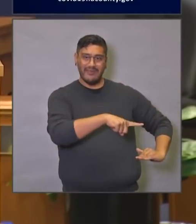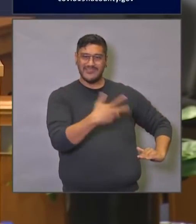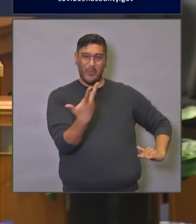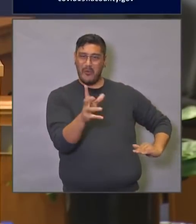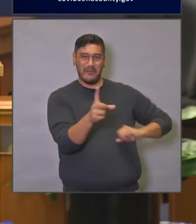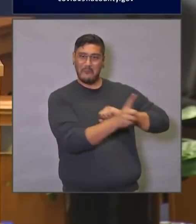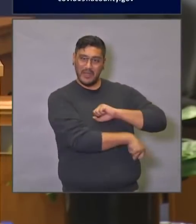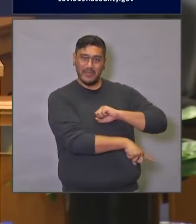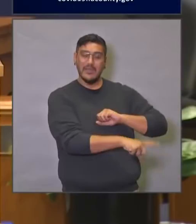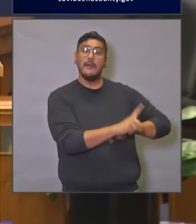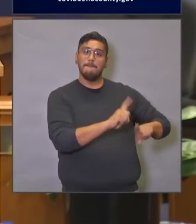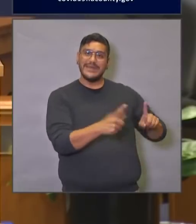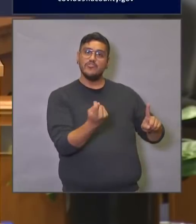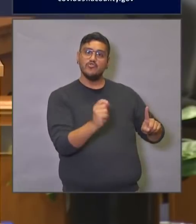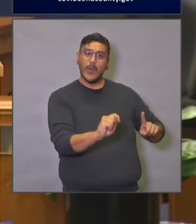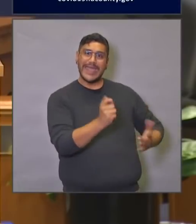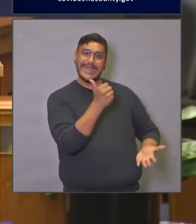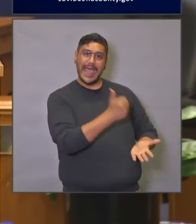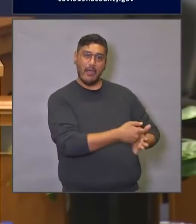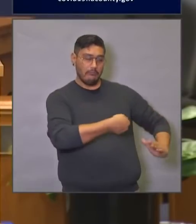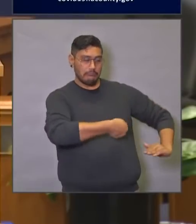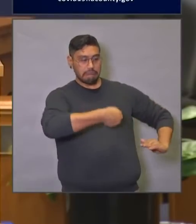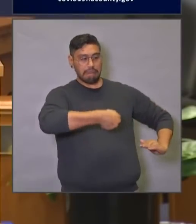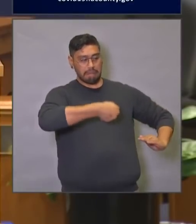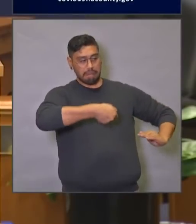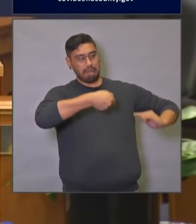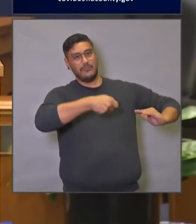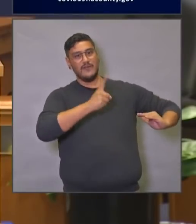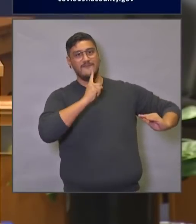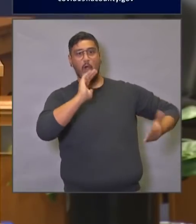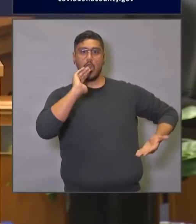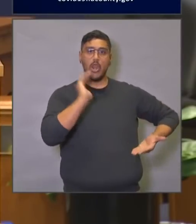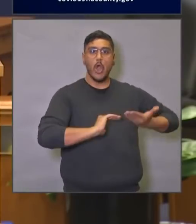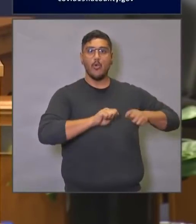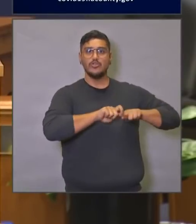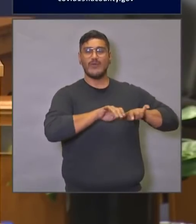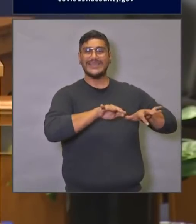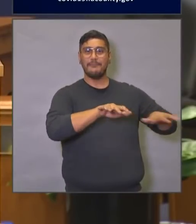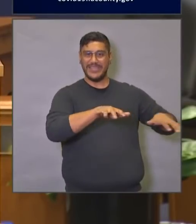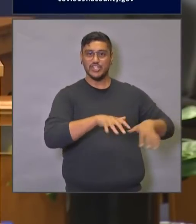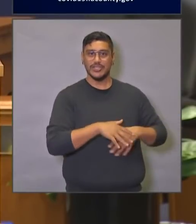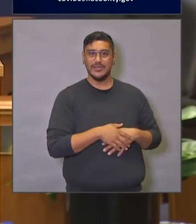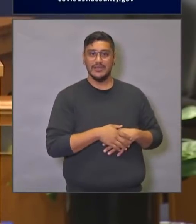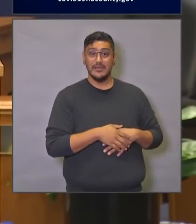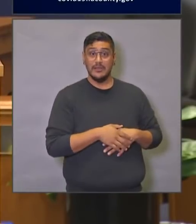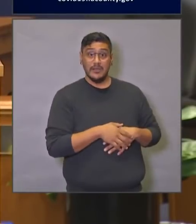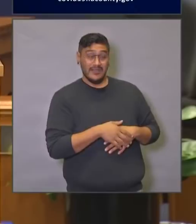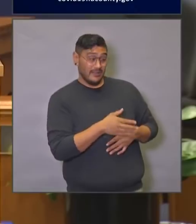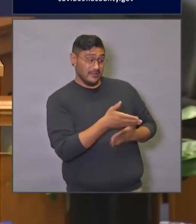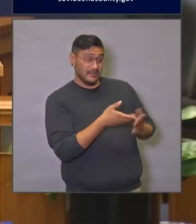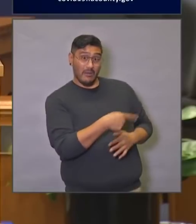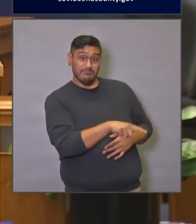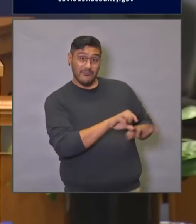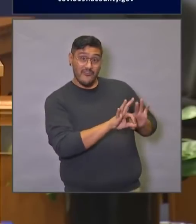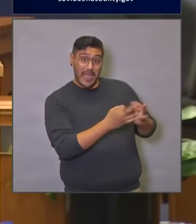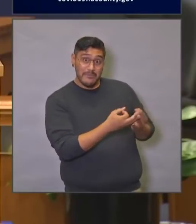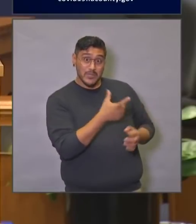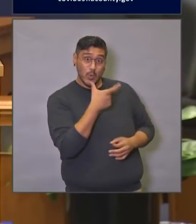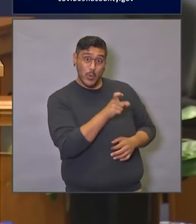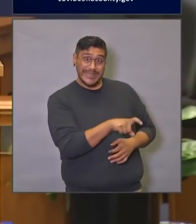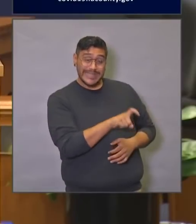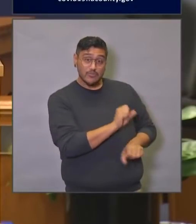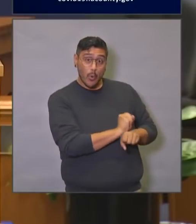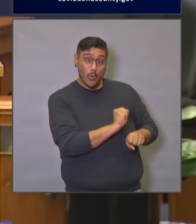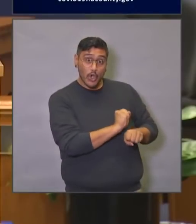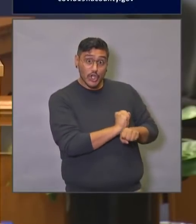help us get back to lowering the rates of community transmission while allowing families that are essential workers to have protection for